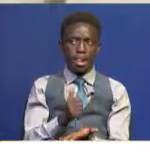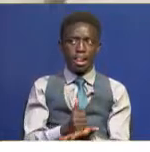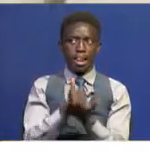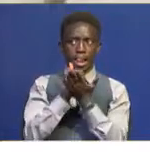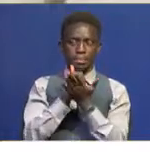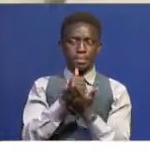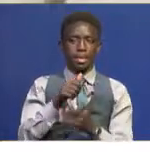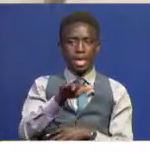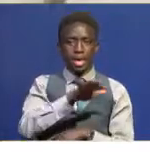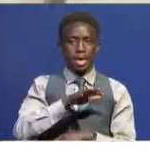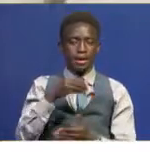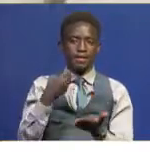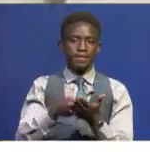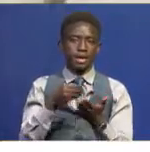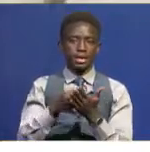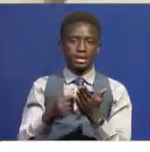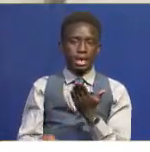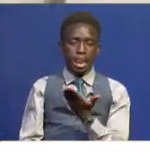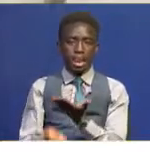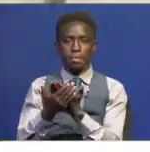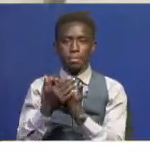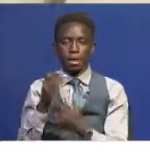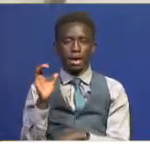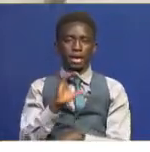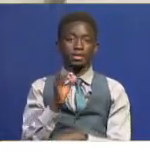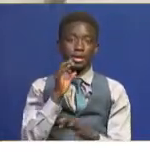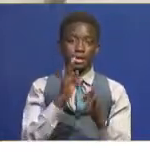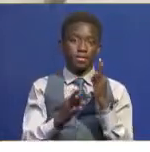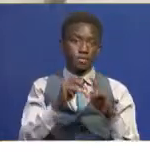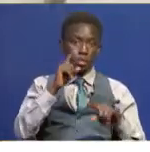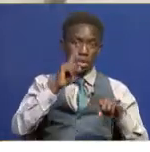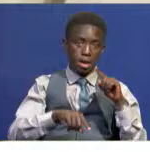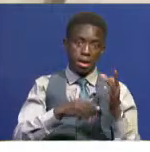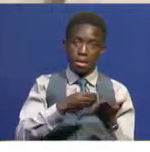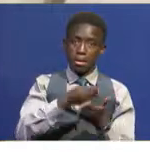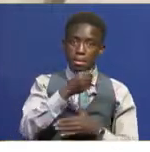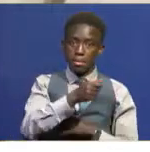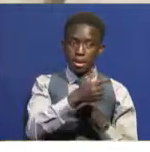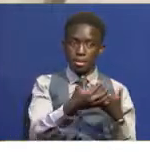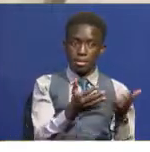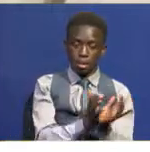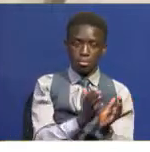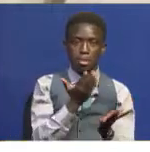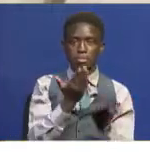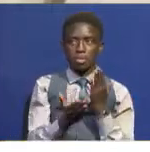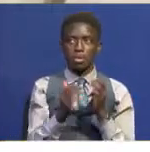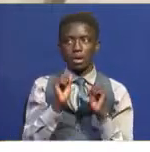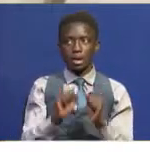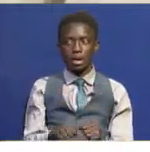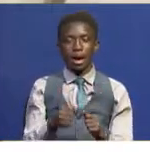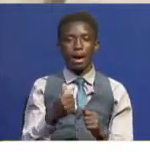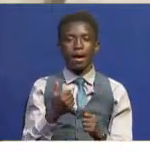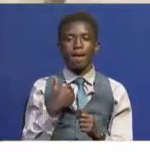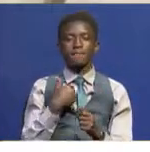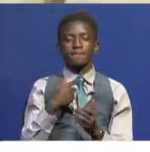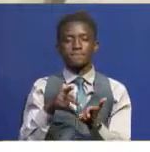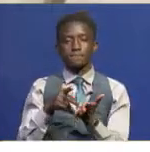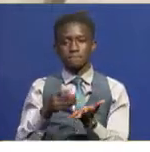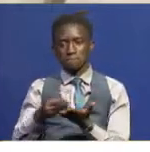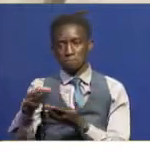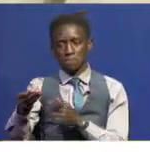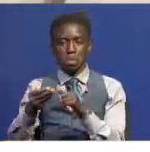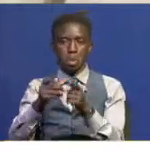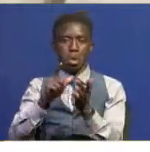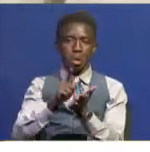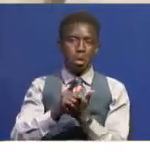financial assistance to our customers. If you're not able to purchase this phone at this moment, we have buy now, pay later services. Mm-hmm. We have